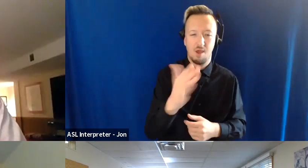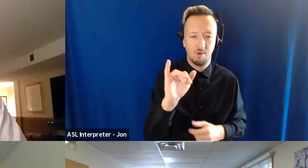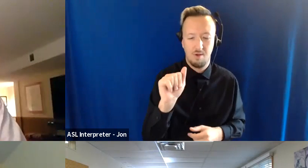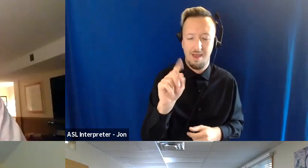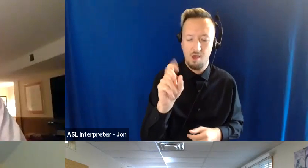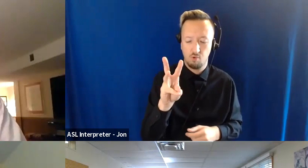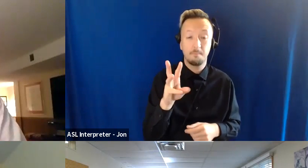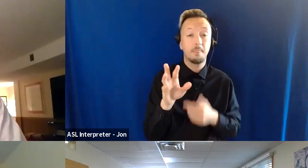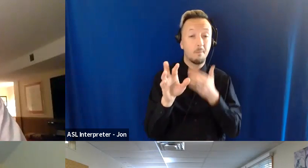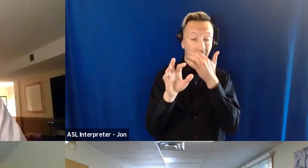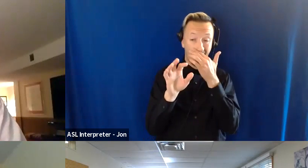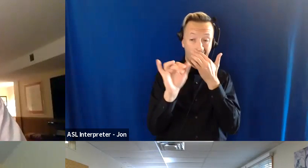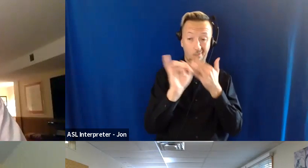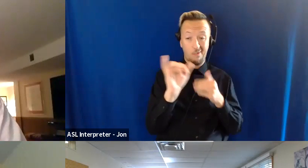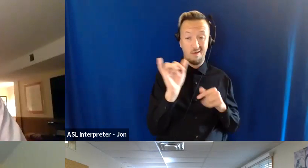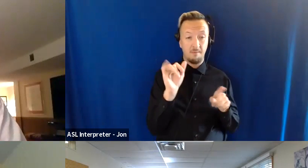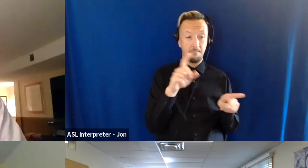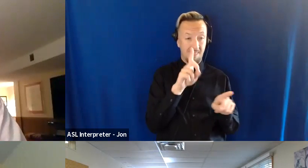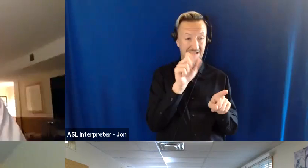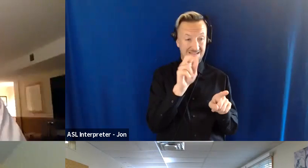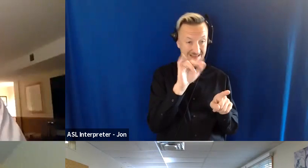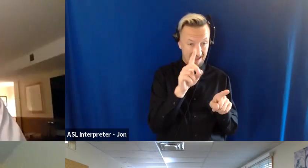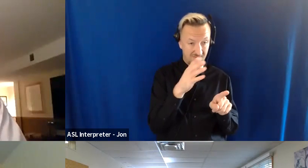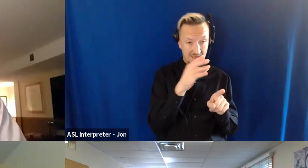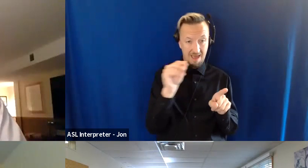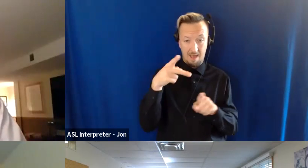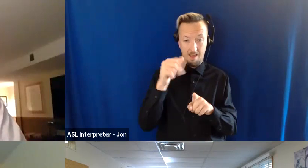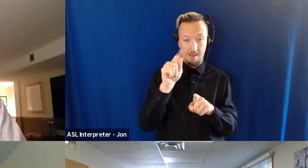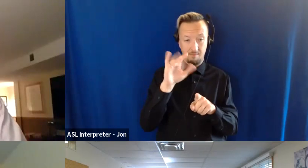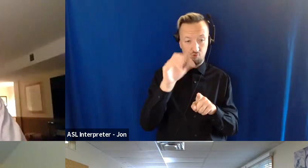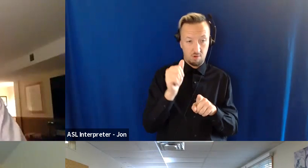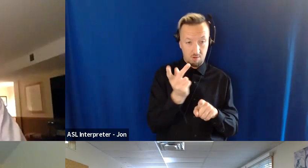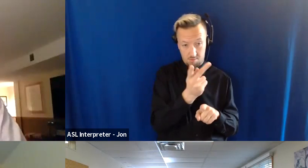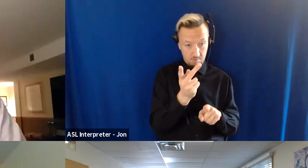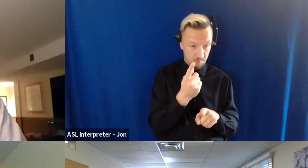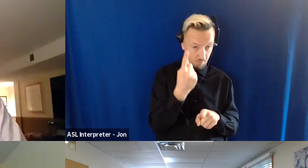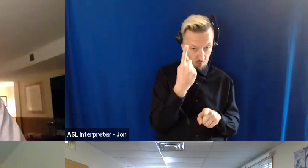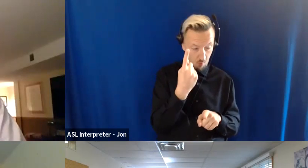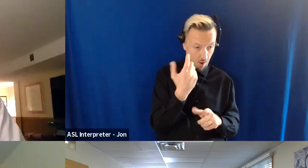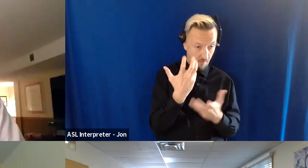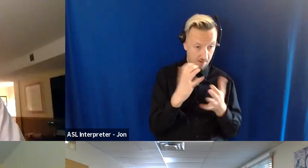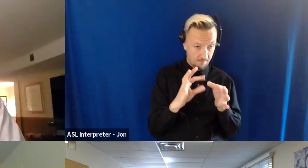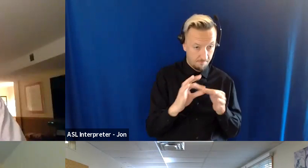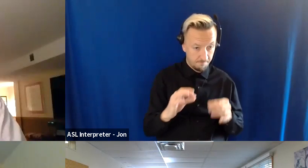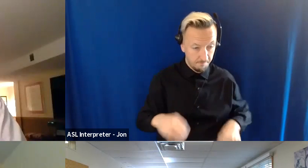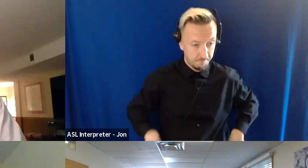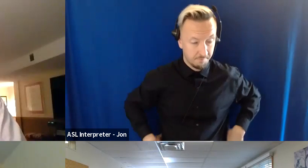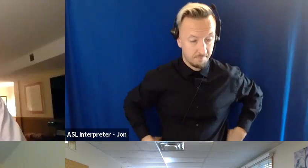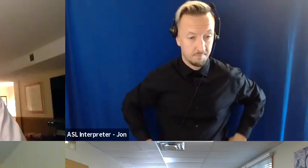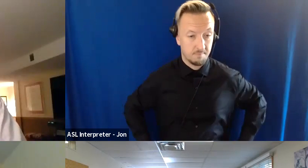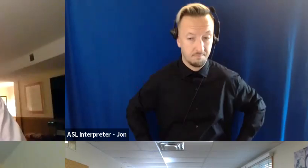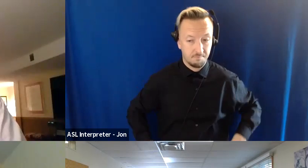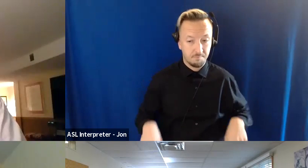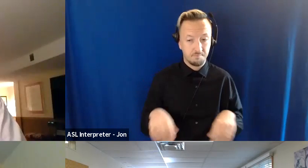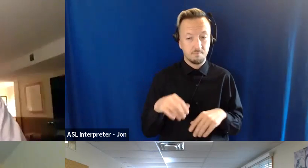just pose the question to David and Patricia. If one of you want to respond to your views on the media, that would be